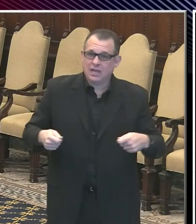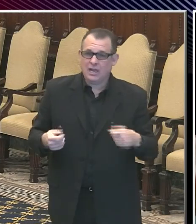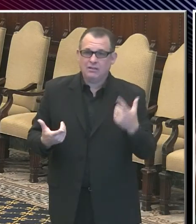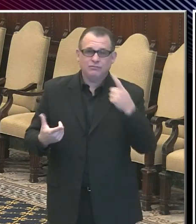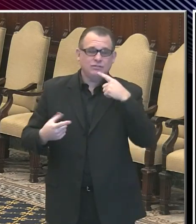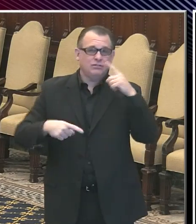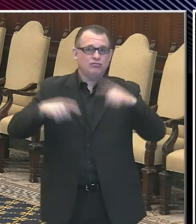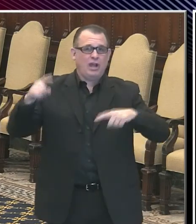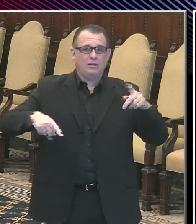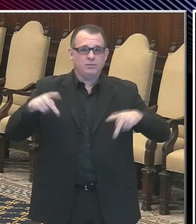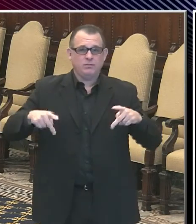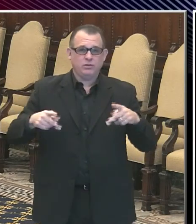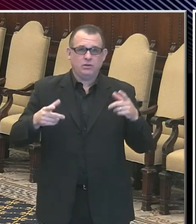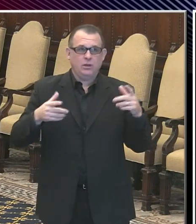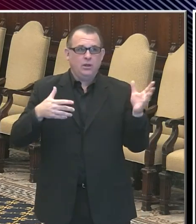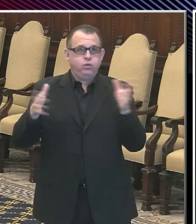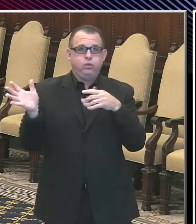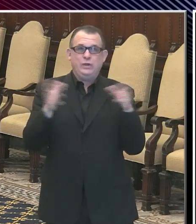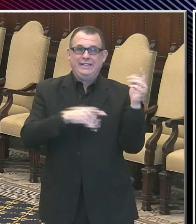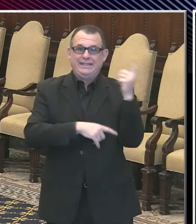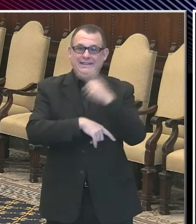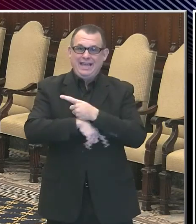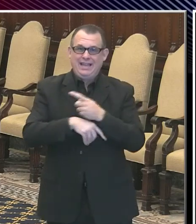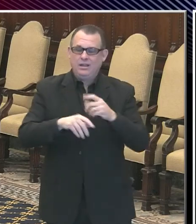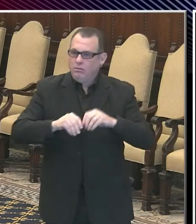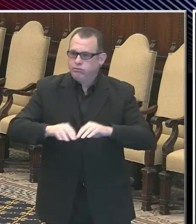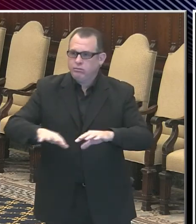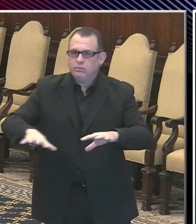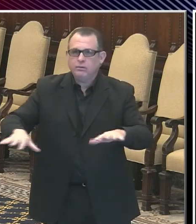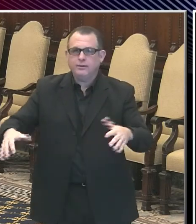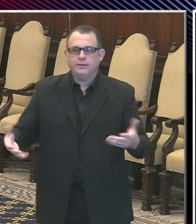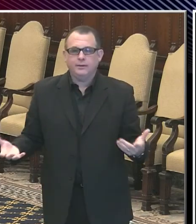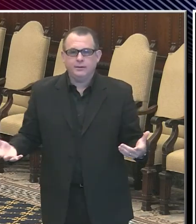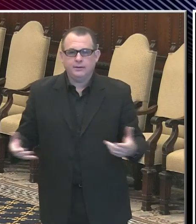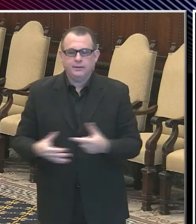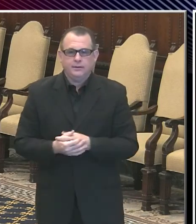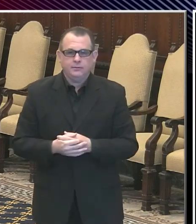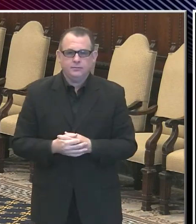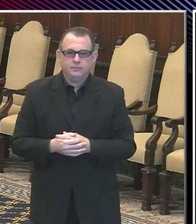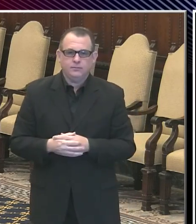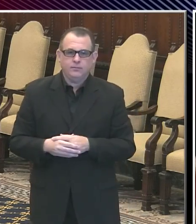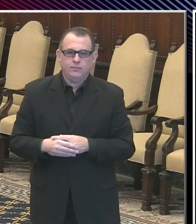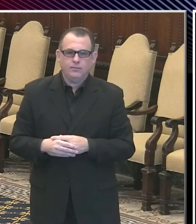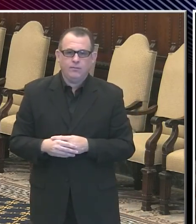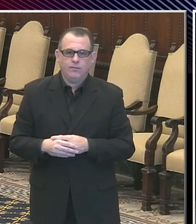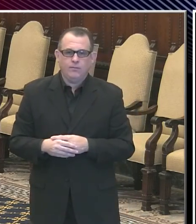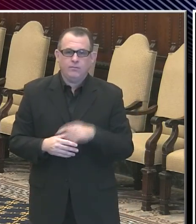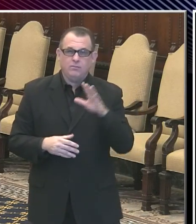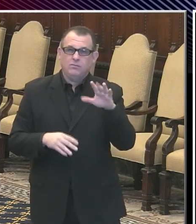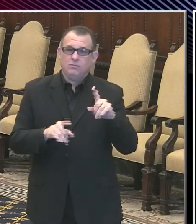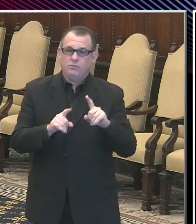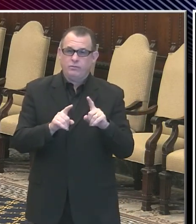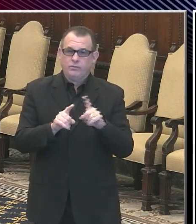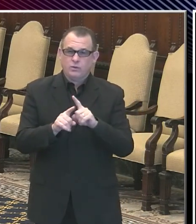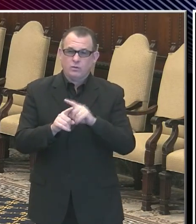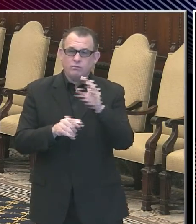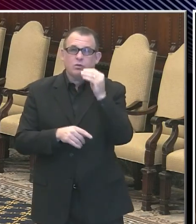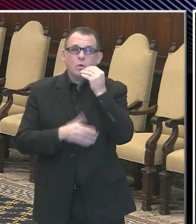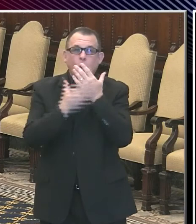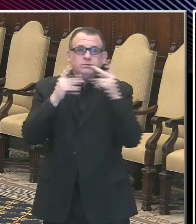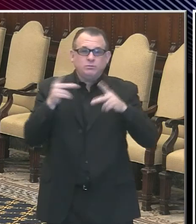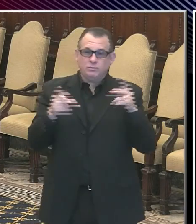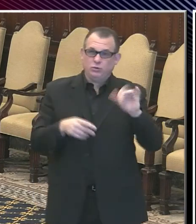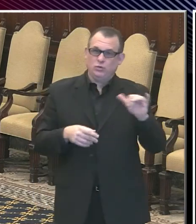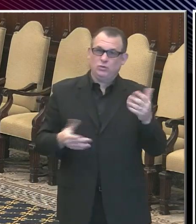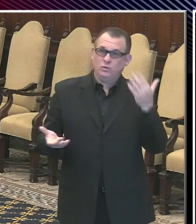In a windy day, right. Somebody goes through, even if an unsheltered person goes through the trash looking for whatever, it